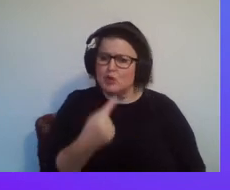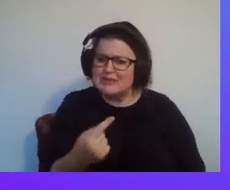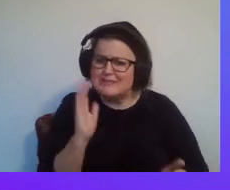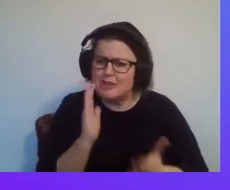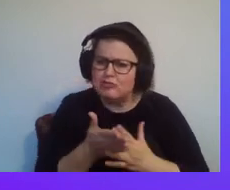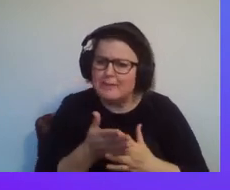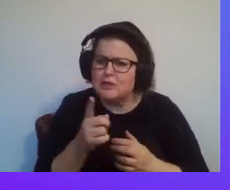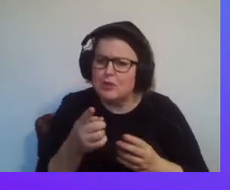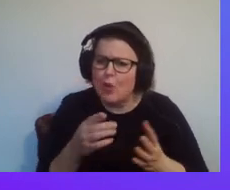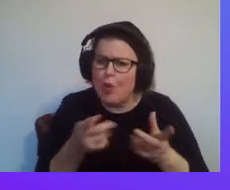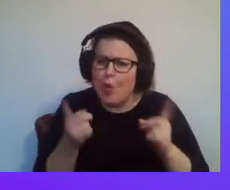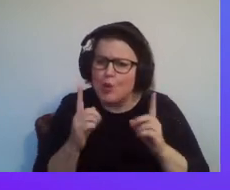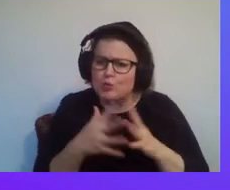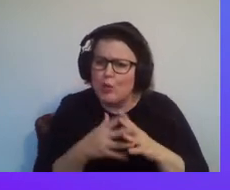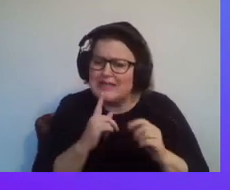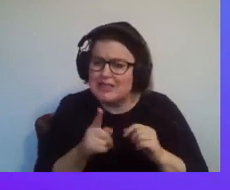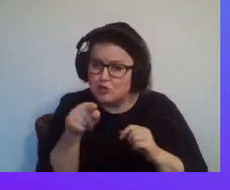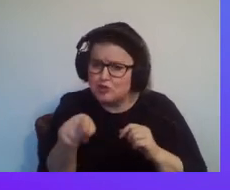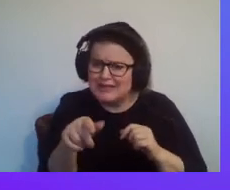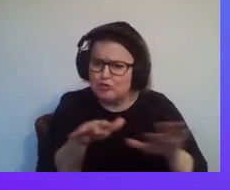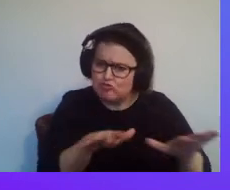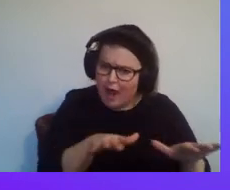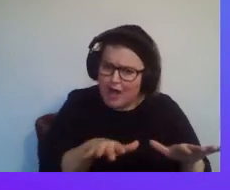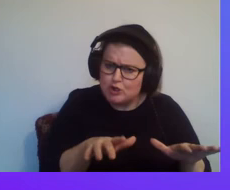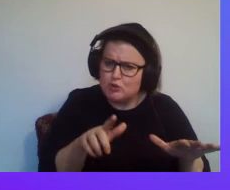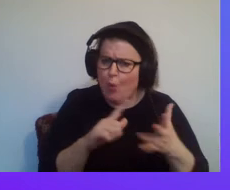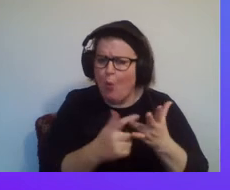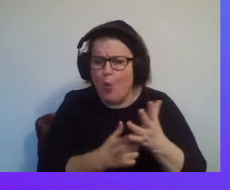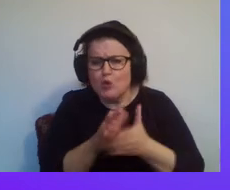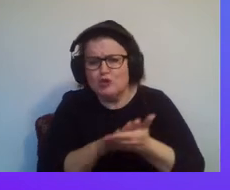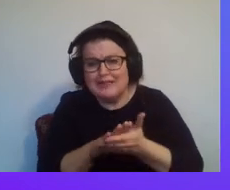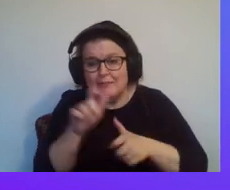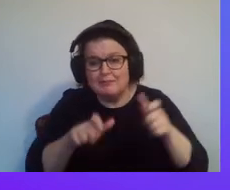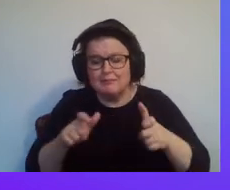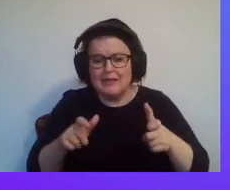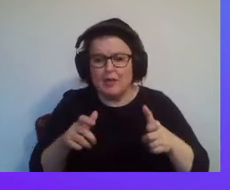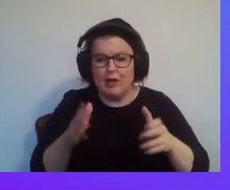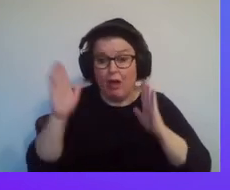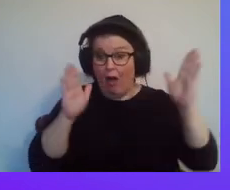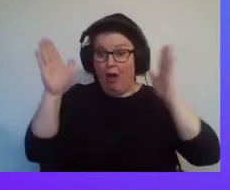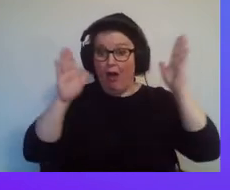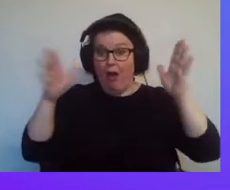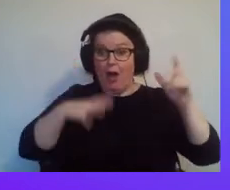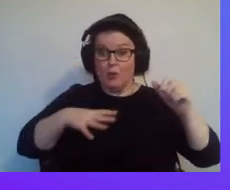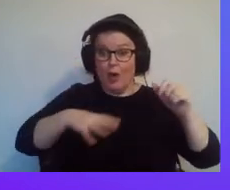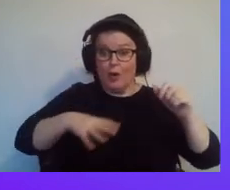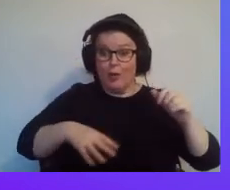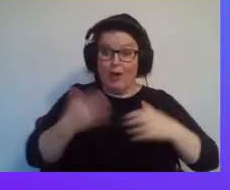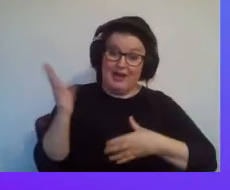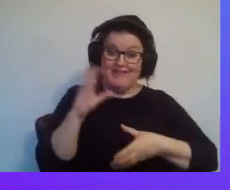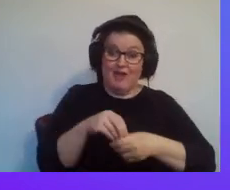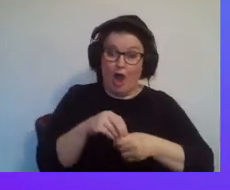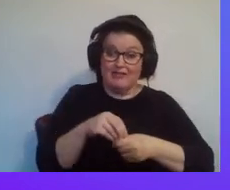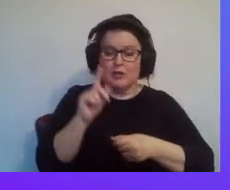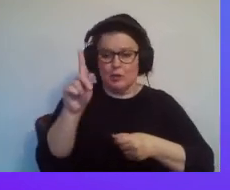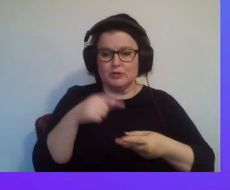been shockingly rushed and things have been left behind that ordinarily would happen? Is that right, Professor Fenton? And secondly, I want to